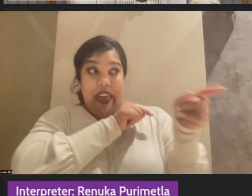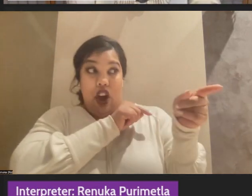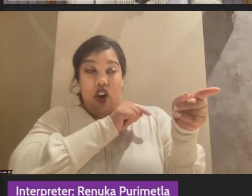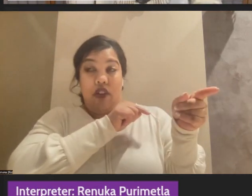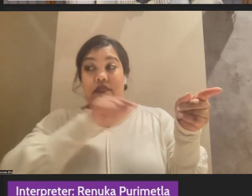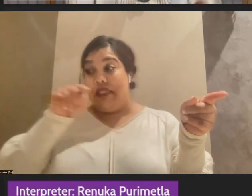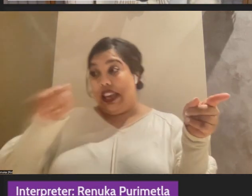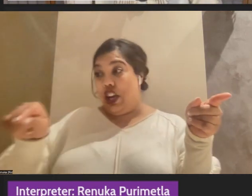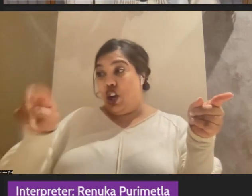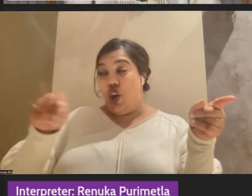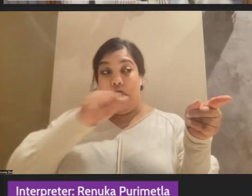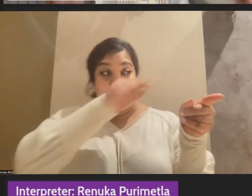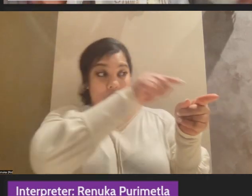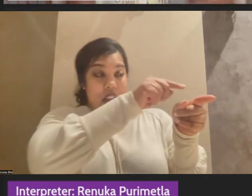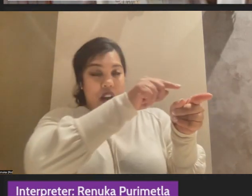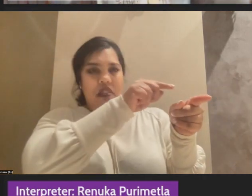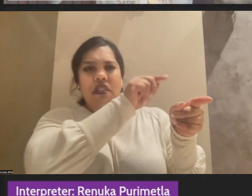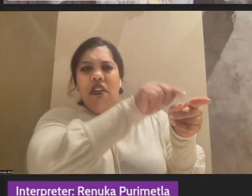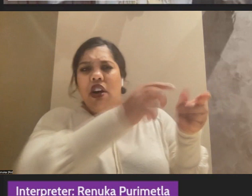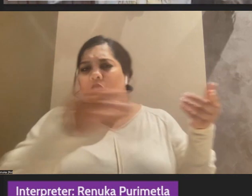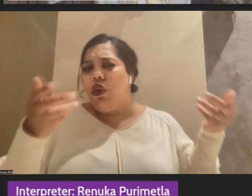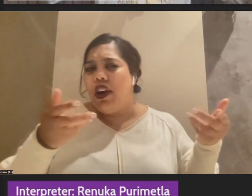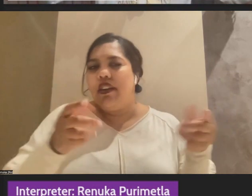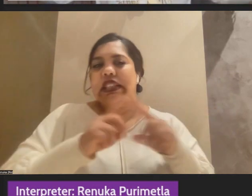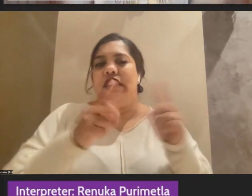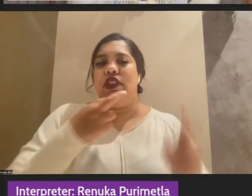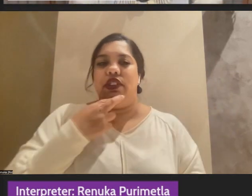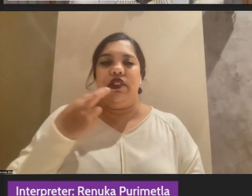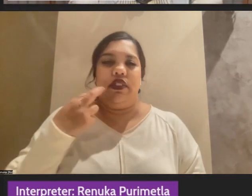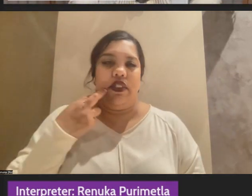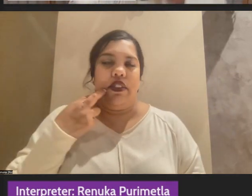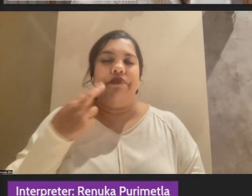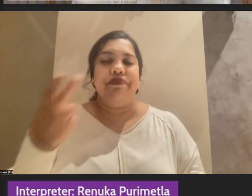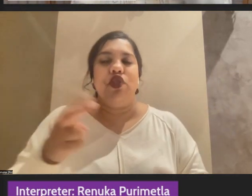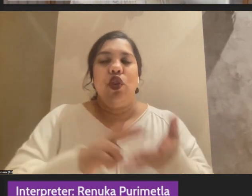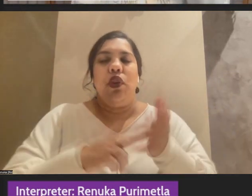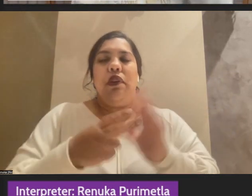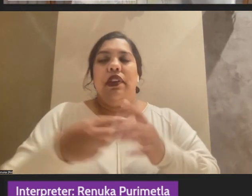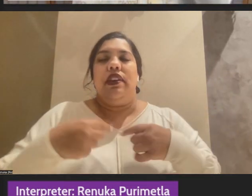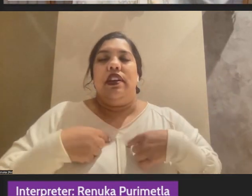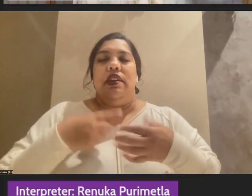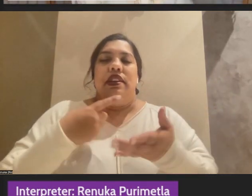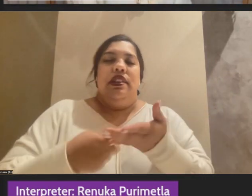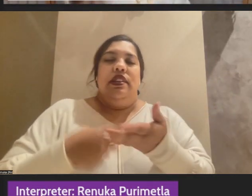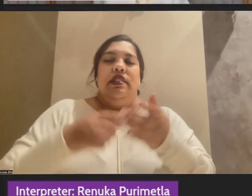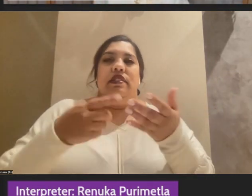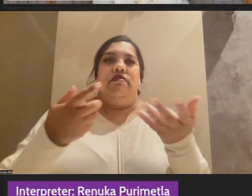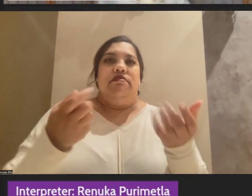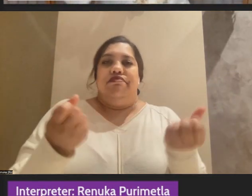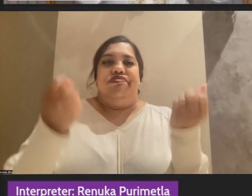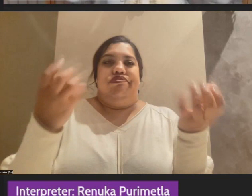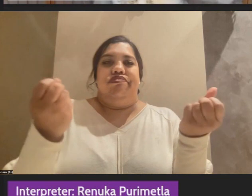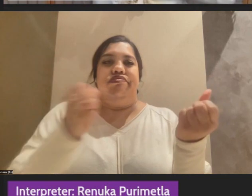Okay? So whenever we're talking about, infinite possibilities, okay, but when do we turn and